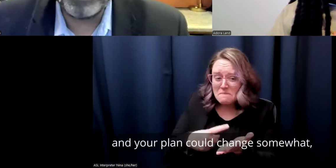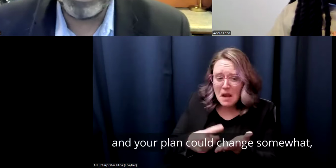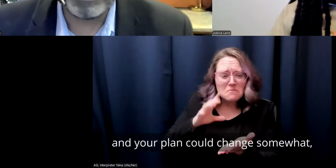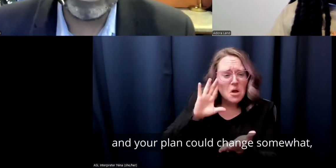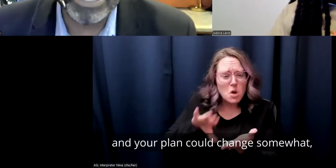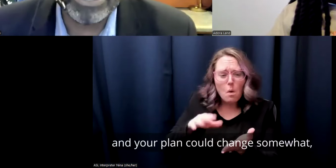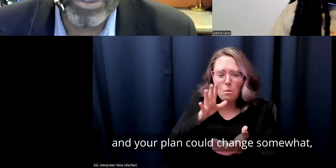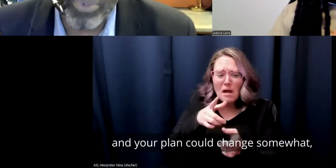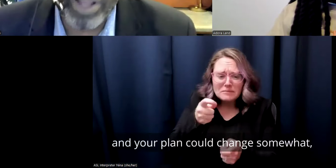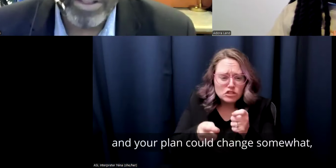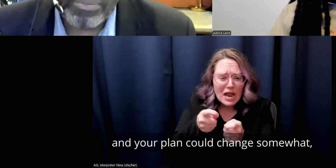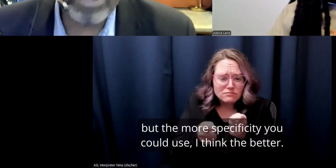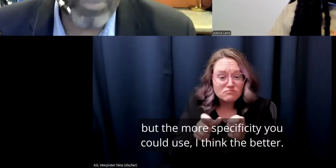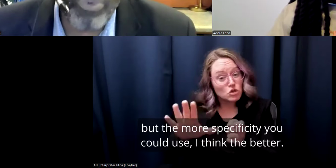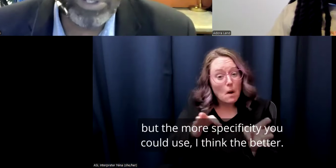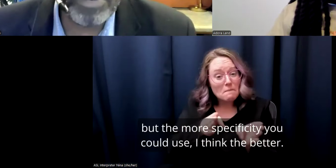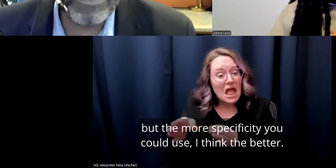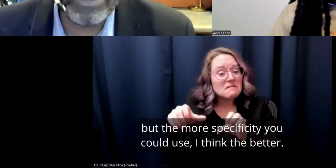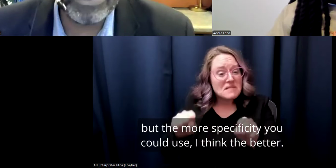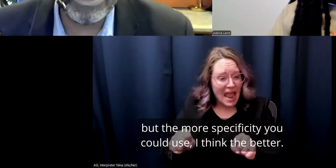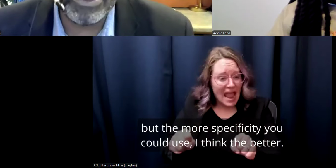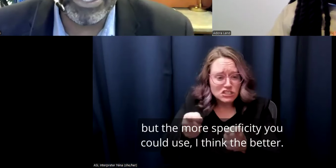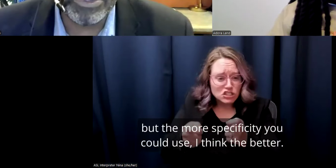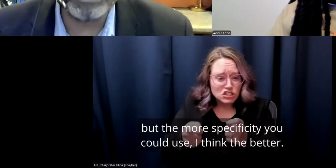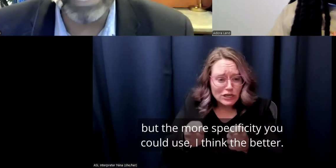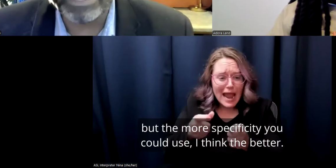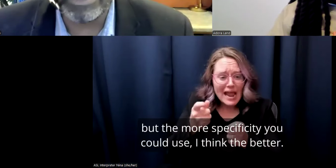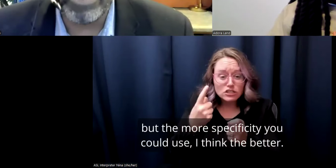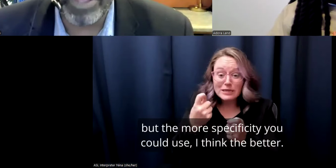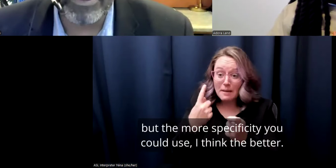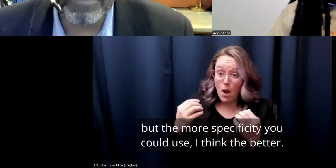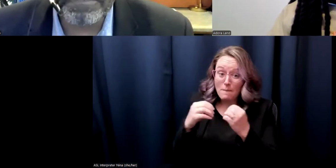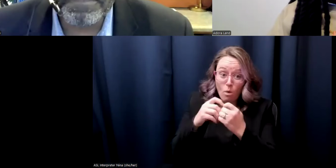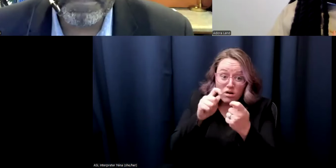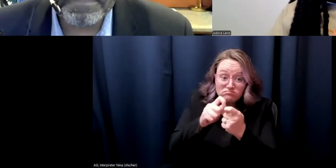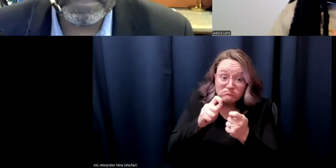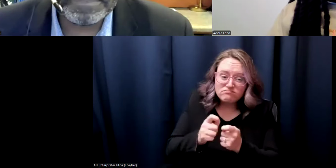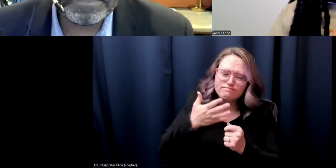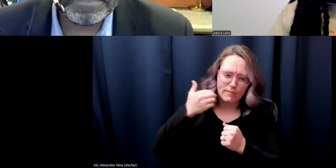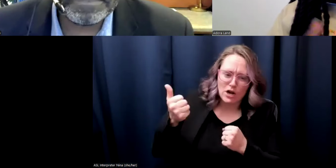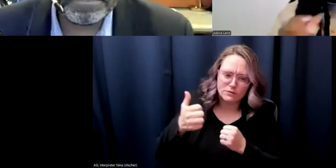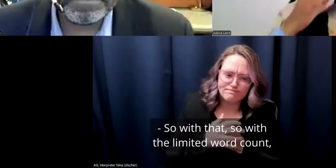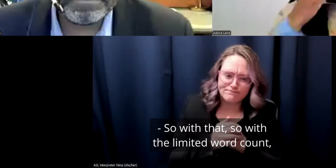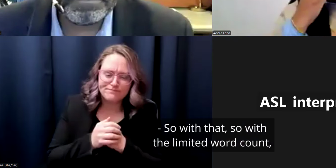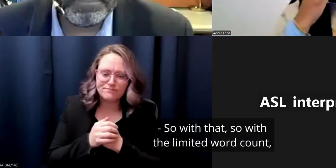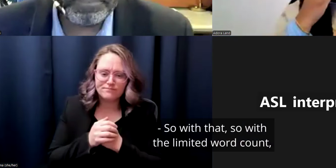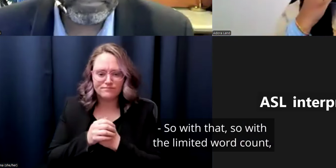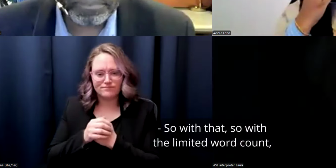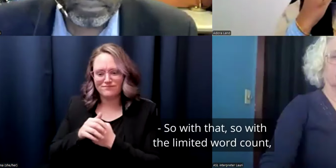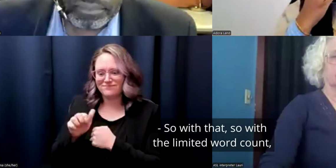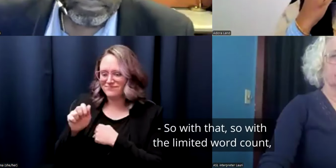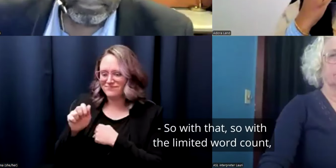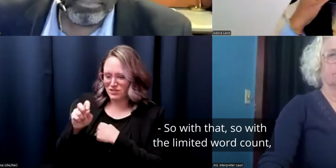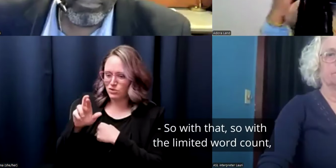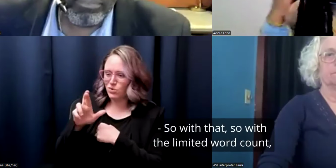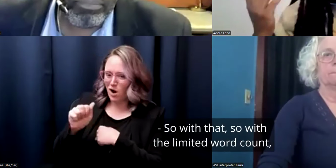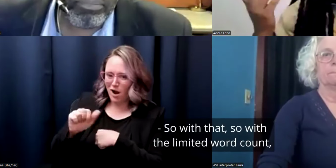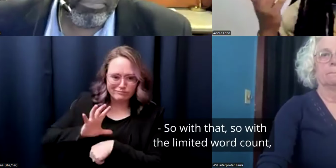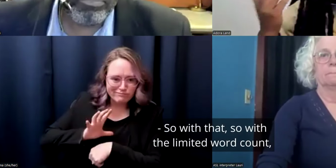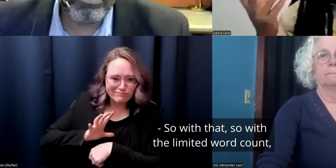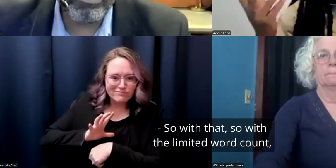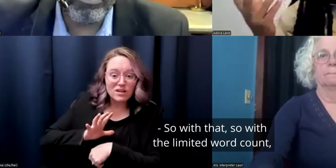your plan could change somewhat. But the more specificity you could use, I think the better. So with that, so